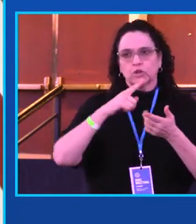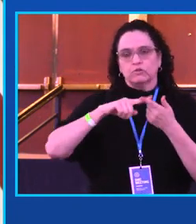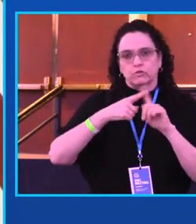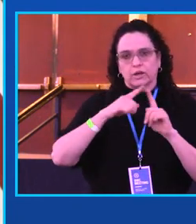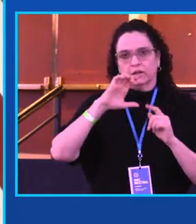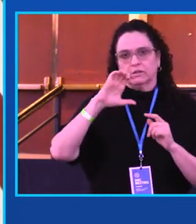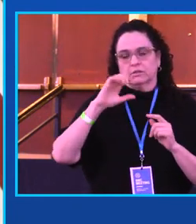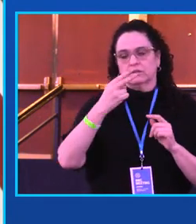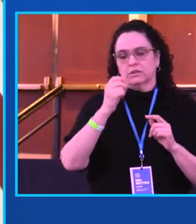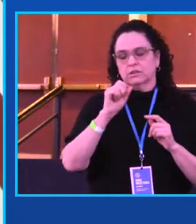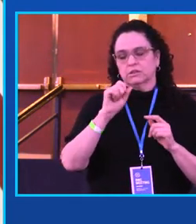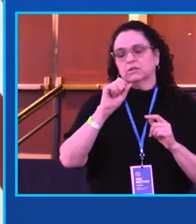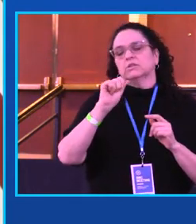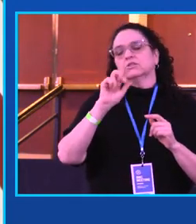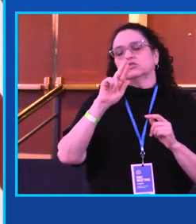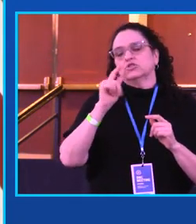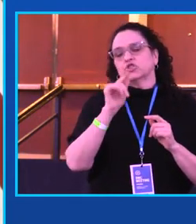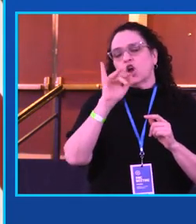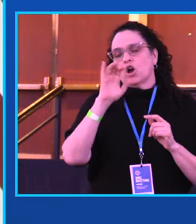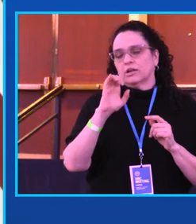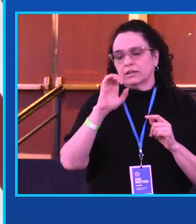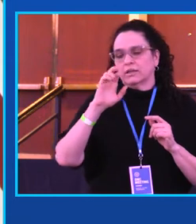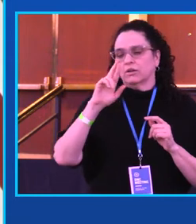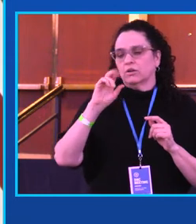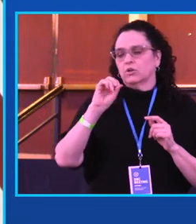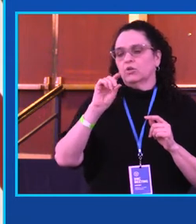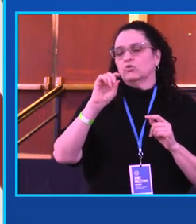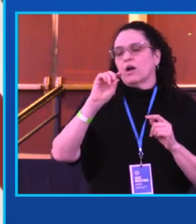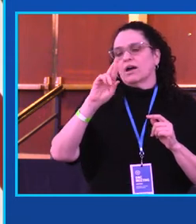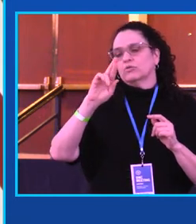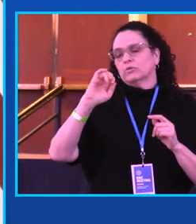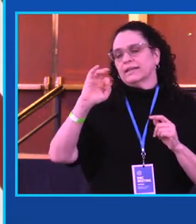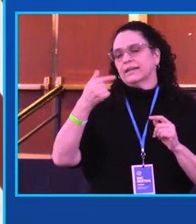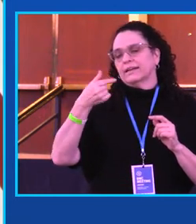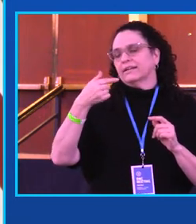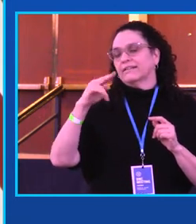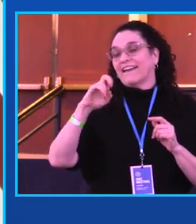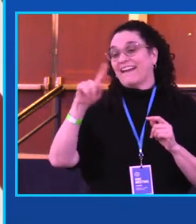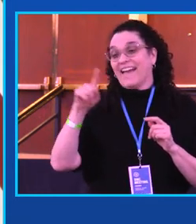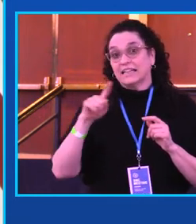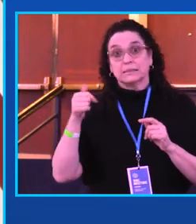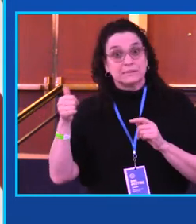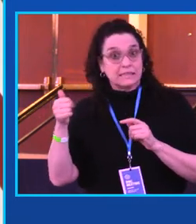Rodriguez, chair of the Puerto Rico Democratic Party.